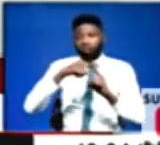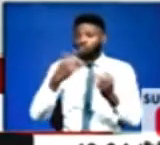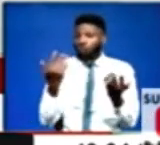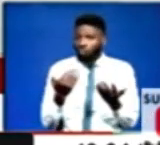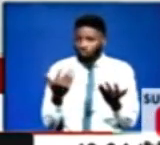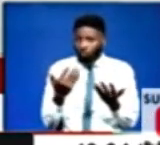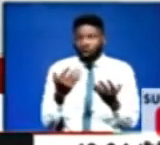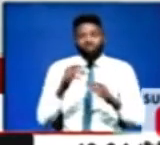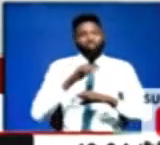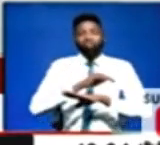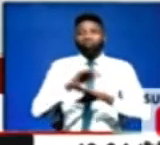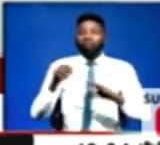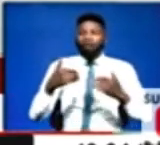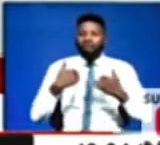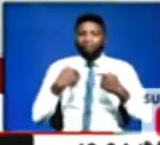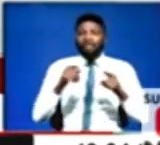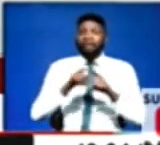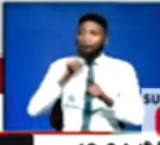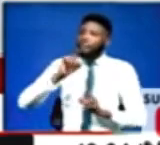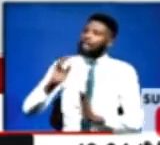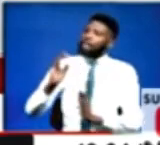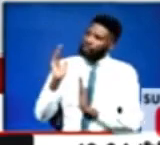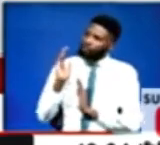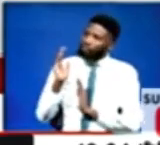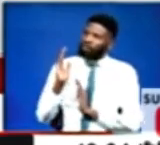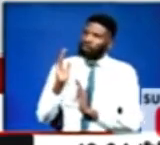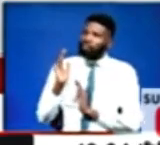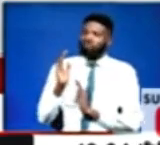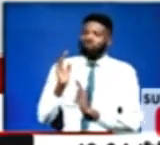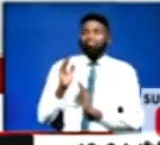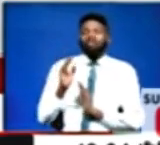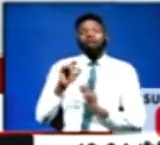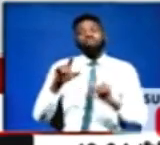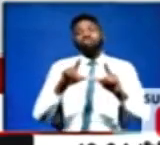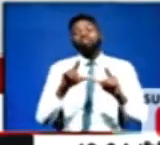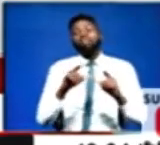the collateral, unlike how we ask the title deed, the vehicle, and all that.